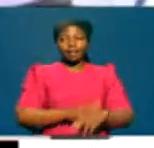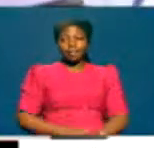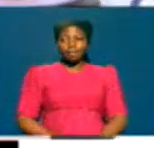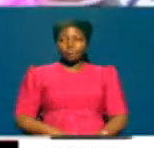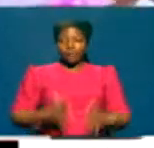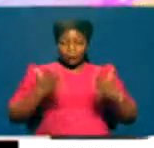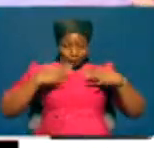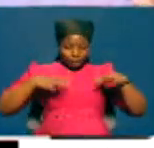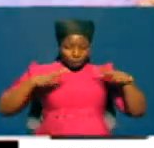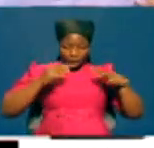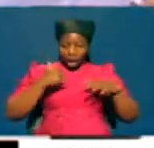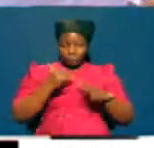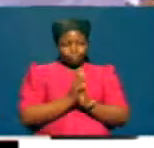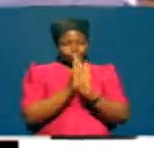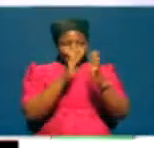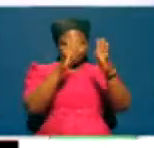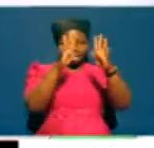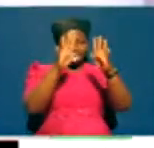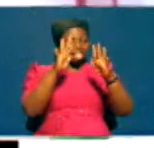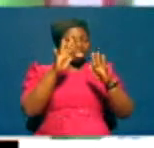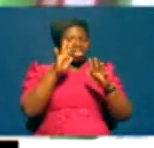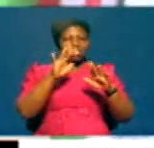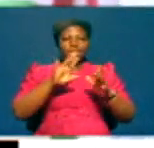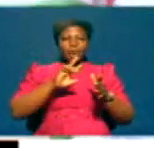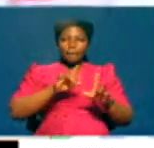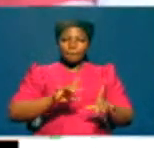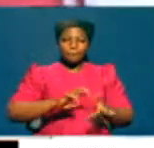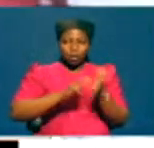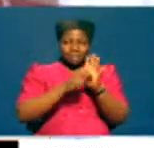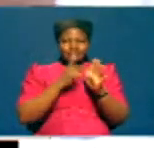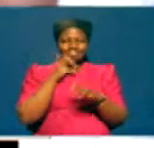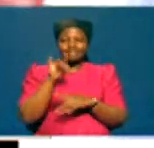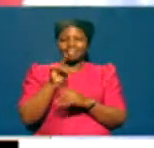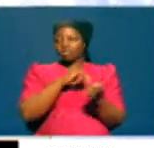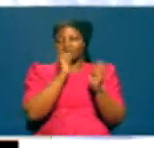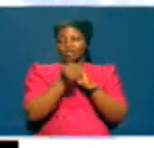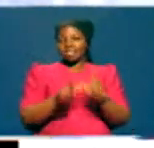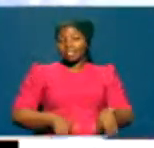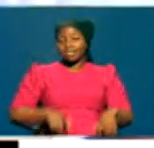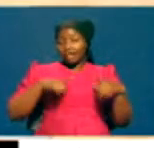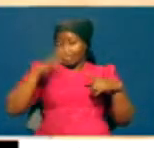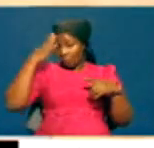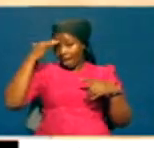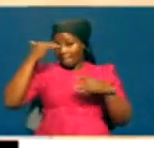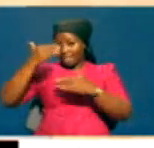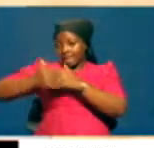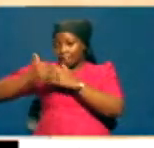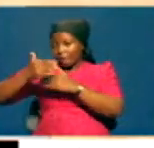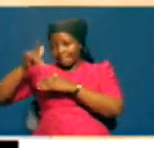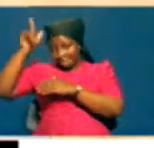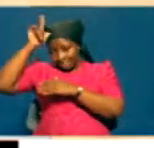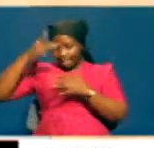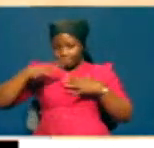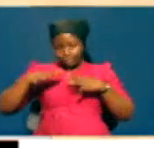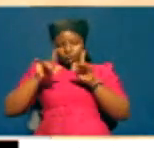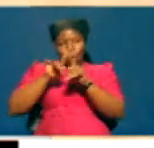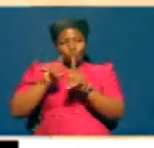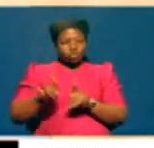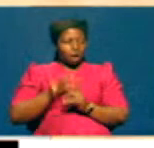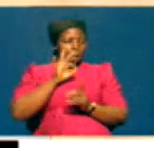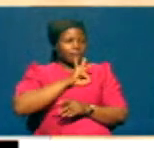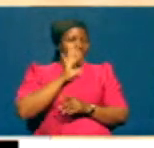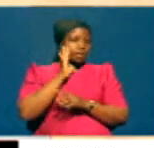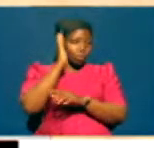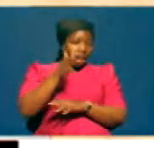Residents have hailed the project as life-changing, as people from neighboring villages will also benefit from it. Nashukuru hiyo mradi ya